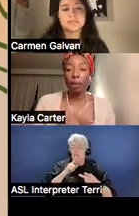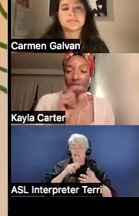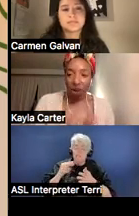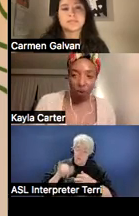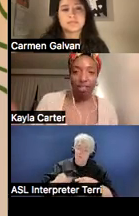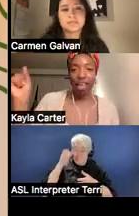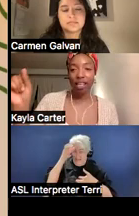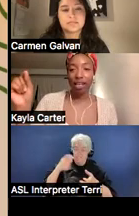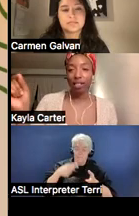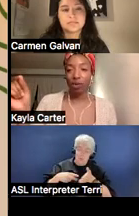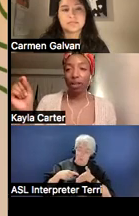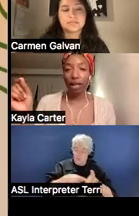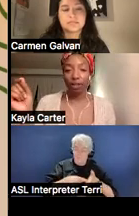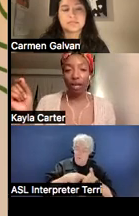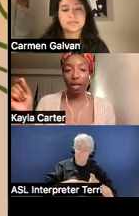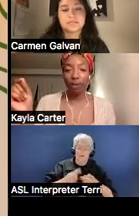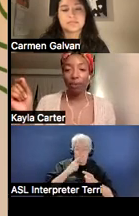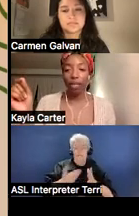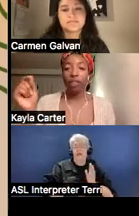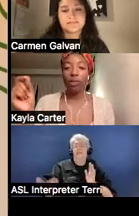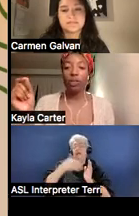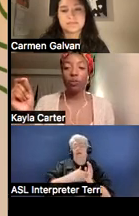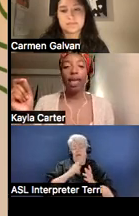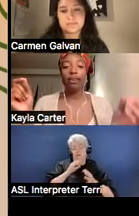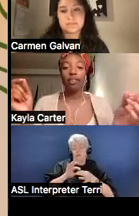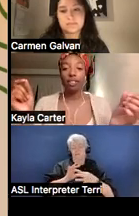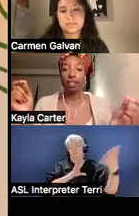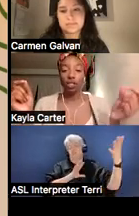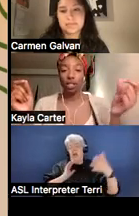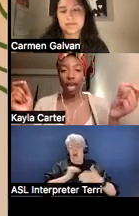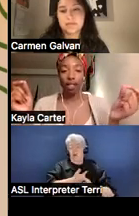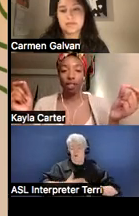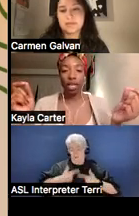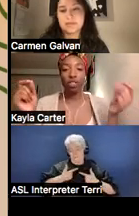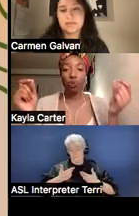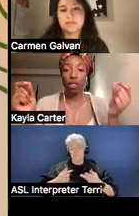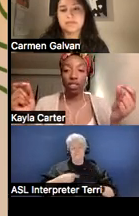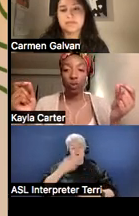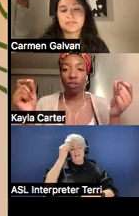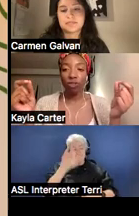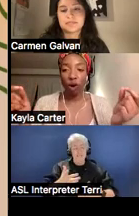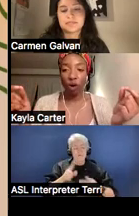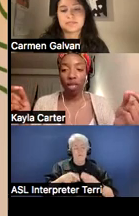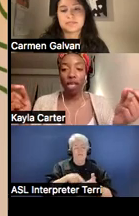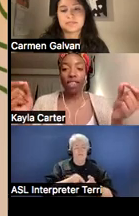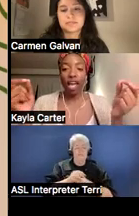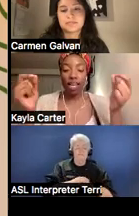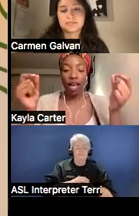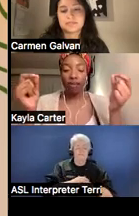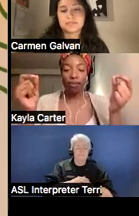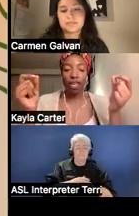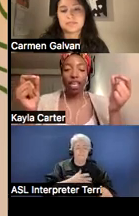reinforced, but then are once again connected to our livelihood. And the reason why I give this genealogy is really to affirm